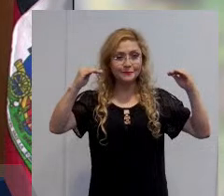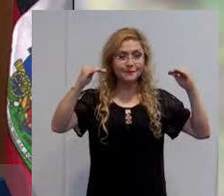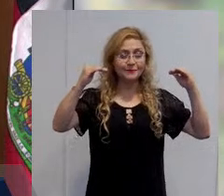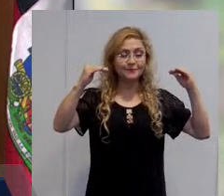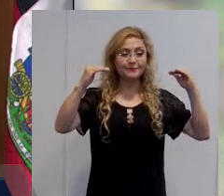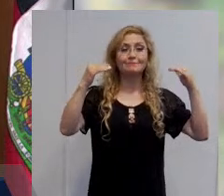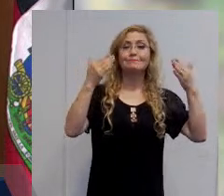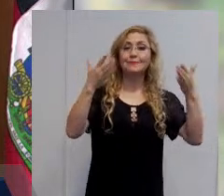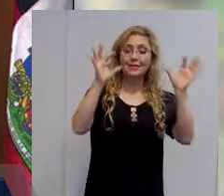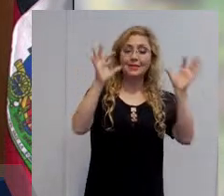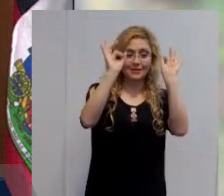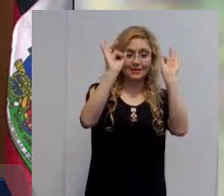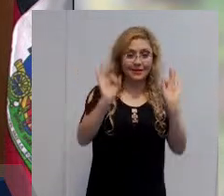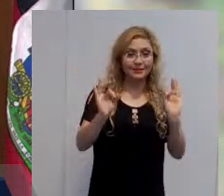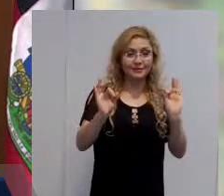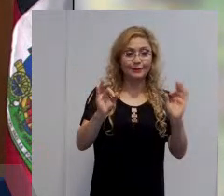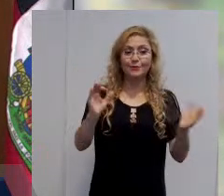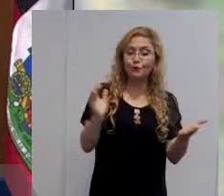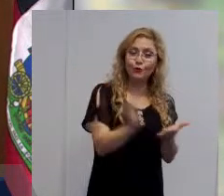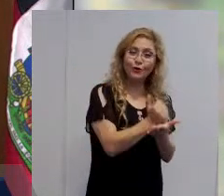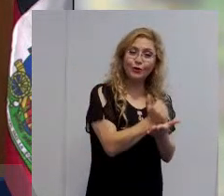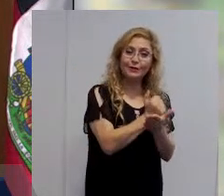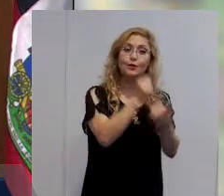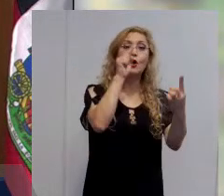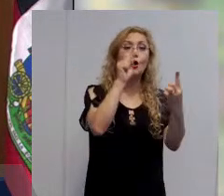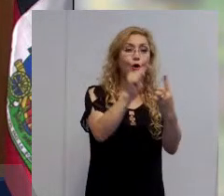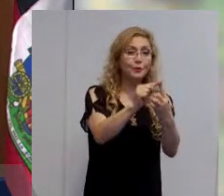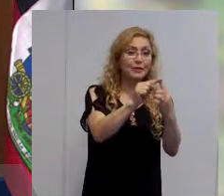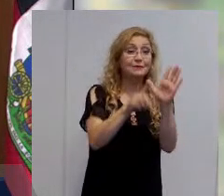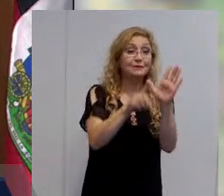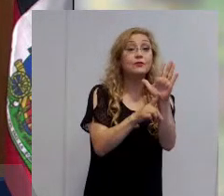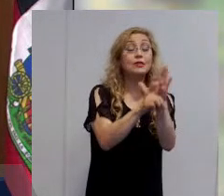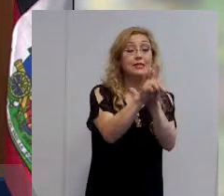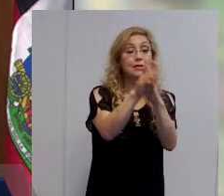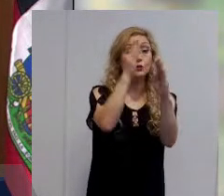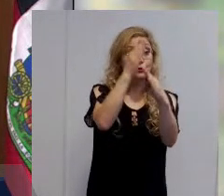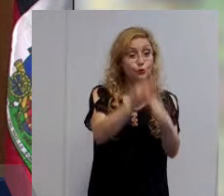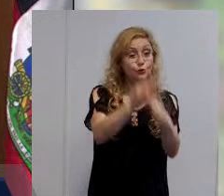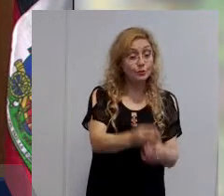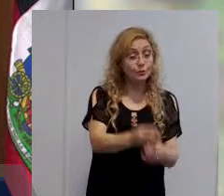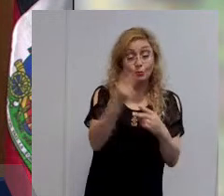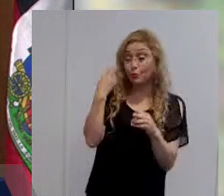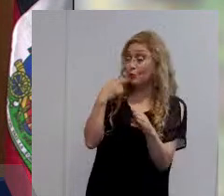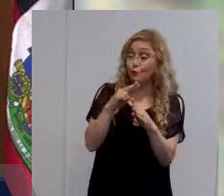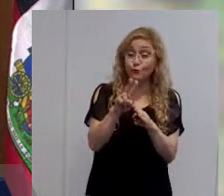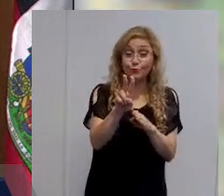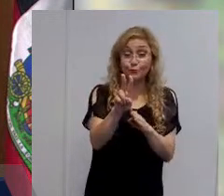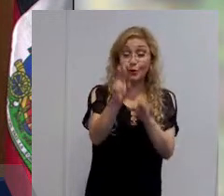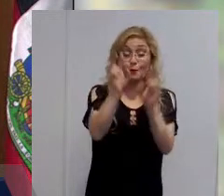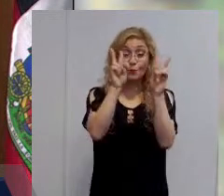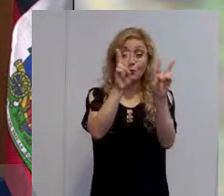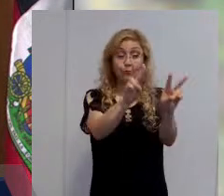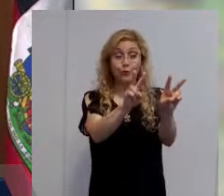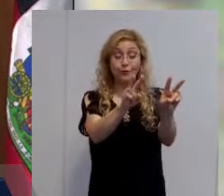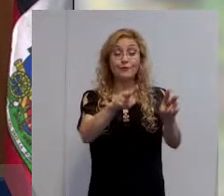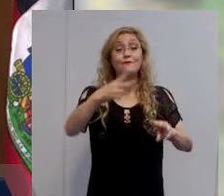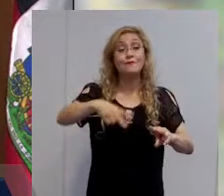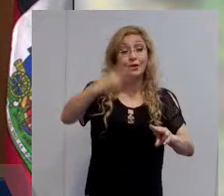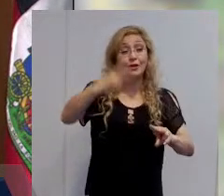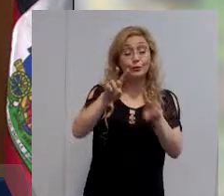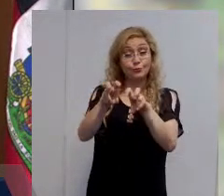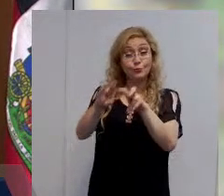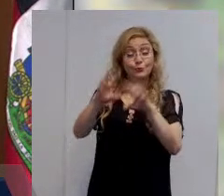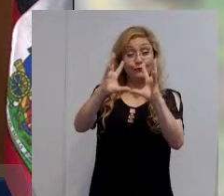in with resilience, and so achieve the sustainable development goals with a new outlook